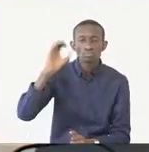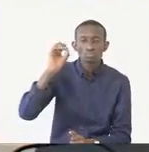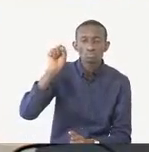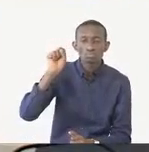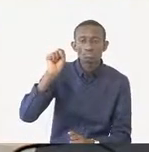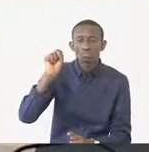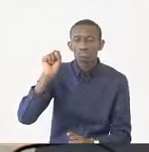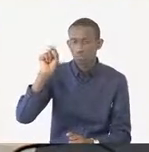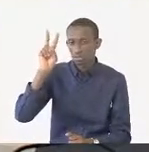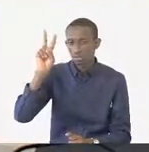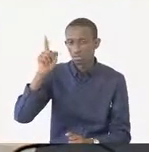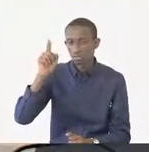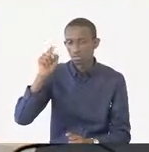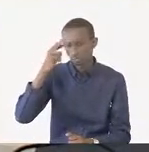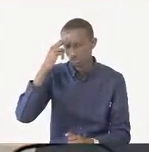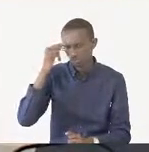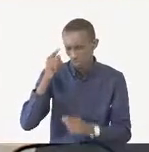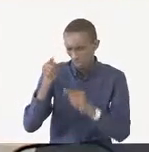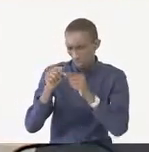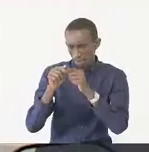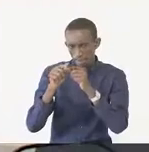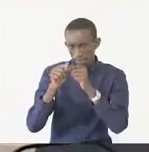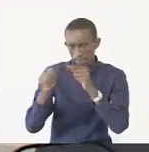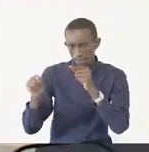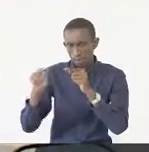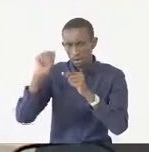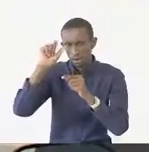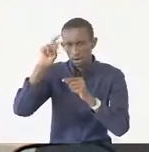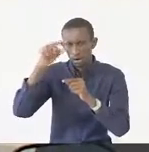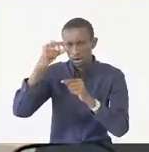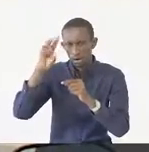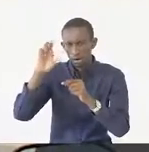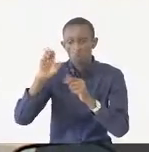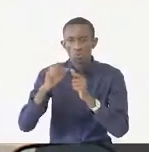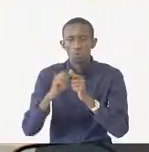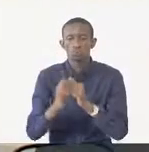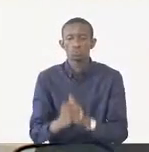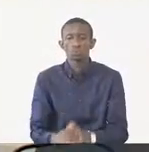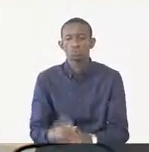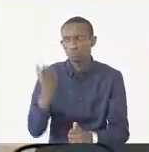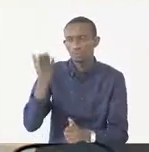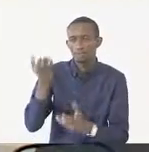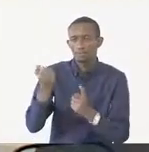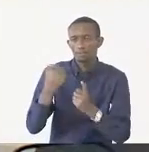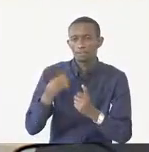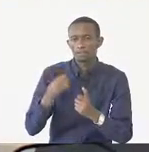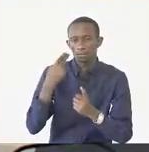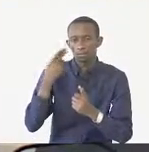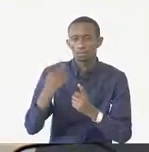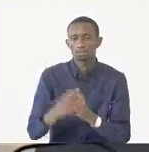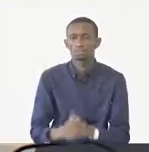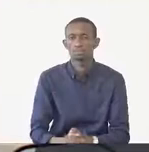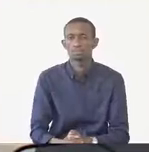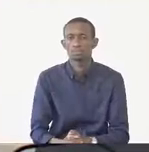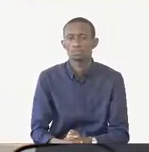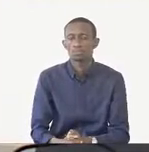theta 1, because that is the angle that we have here. And then we have this is the hypotenuse, and then we have